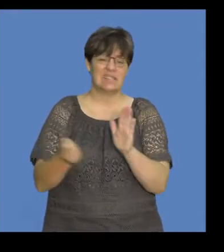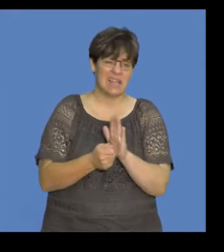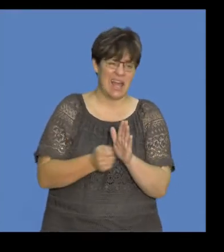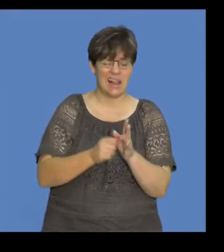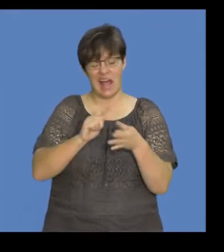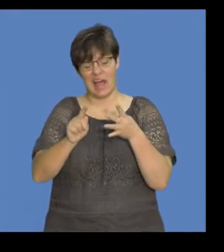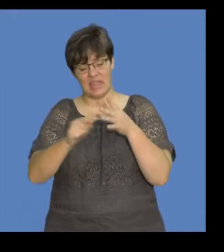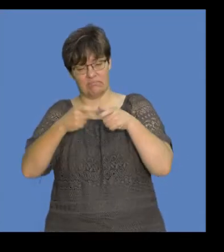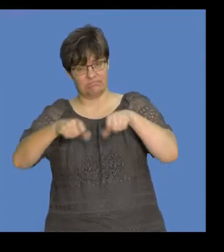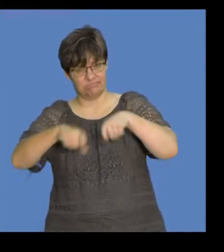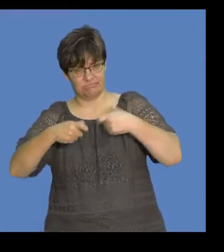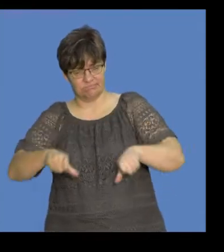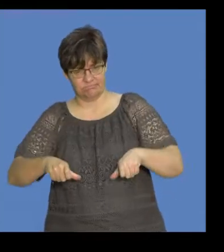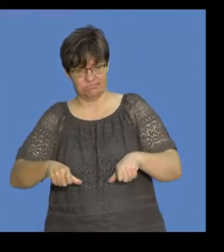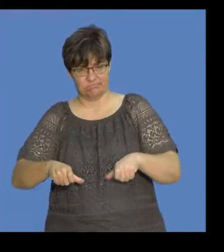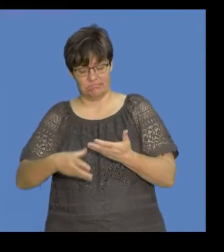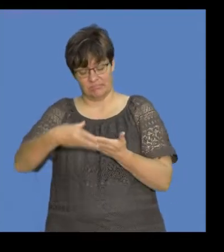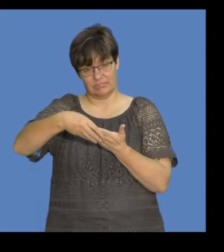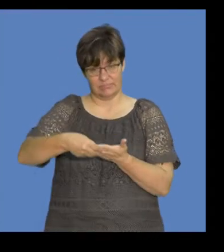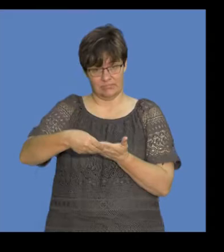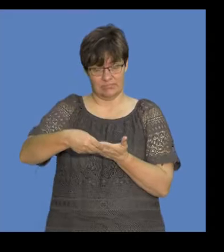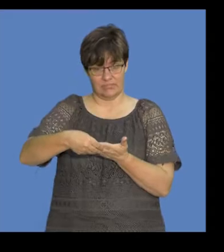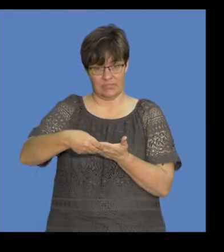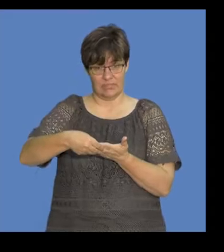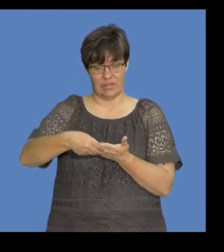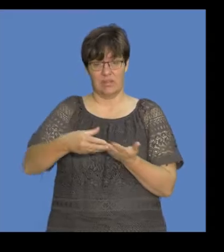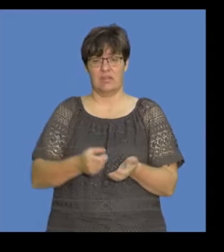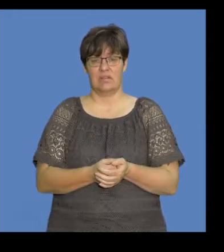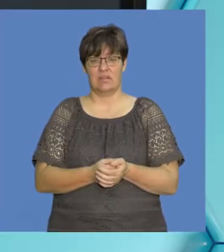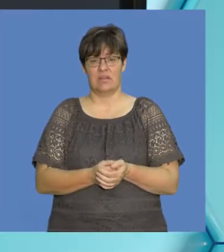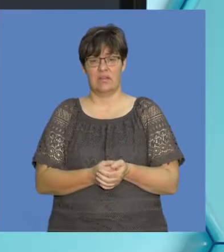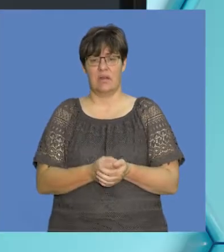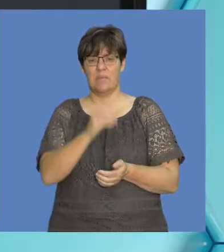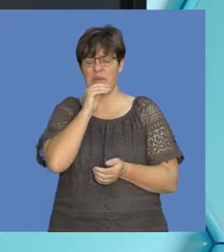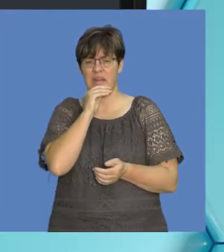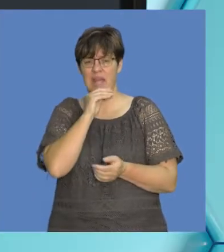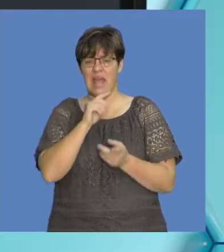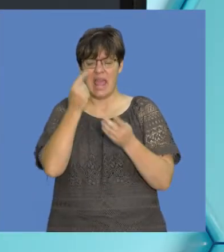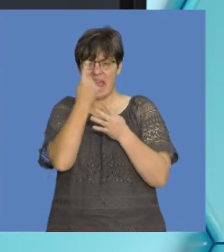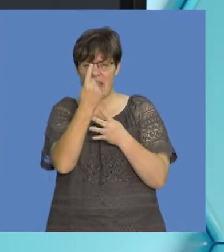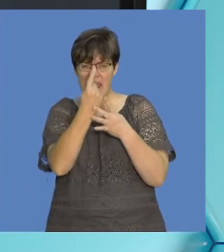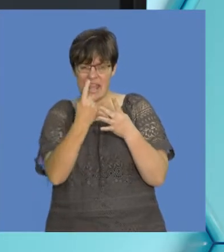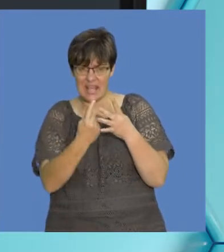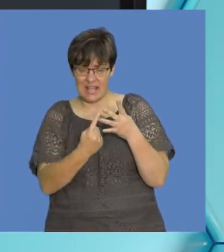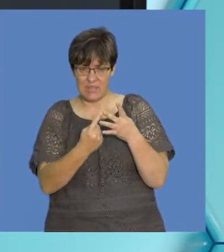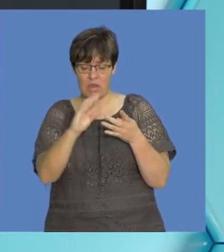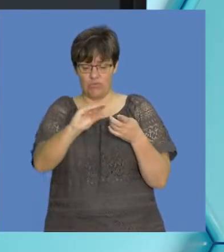other receipts intact. What I mean by intact is that as we receive the